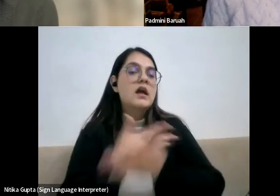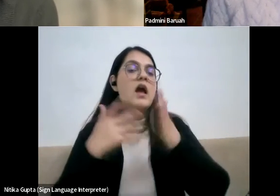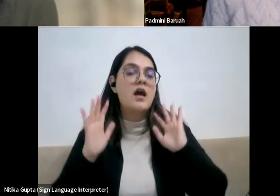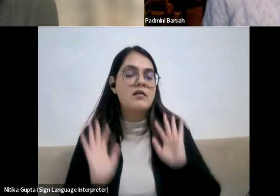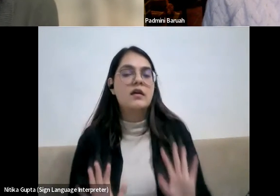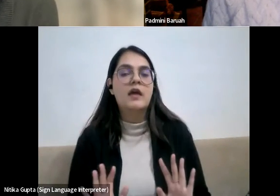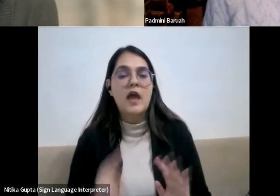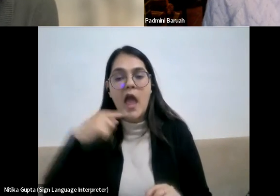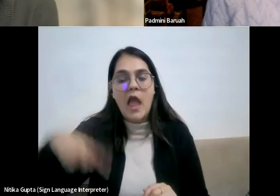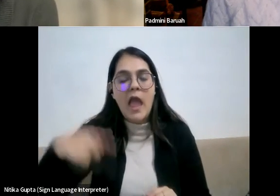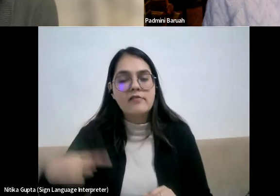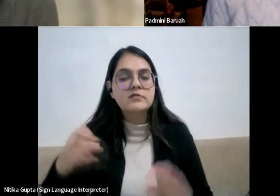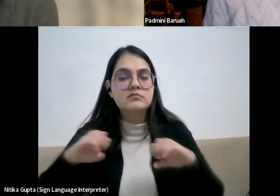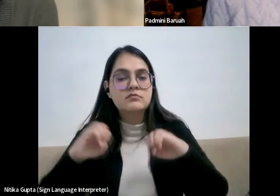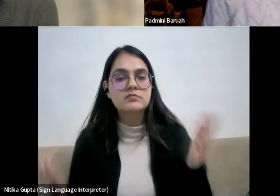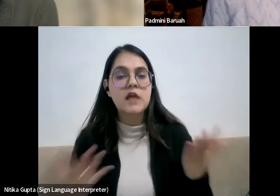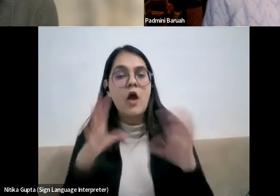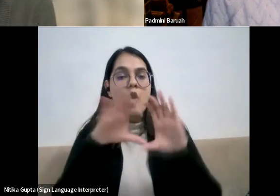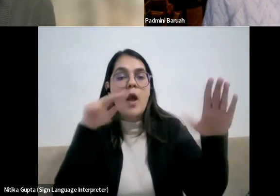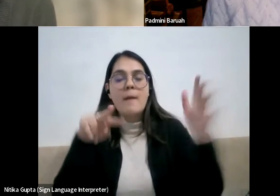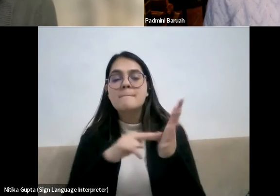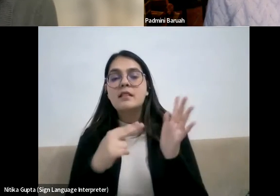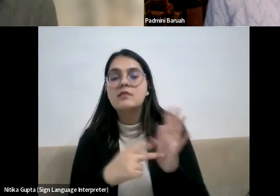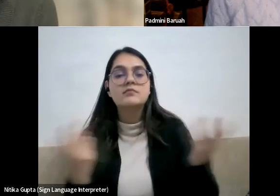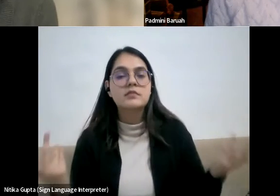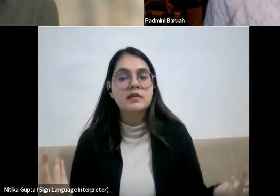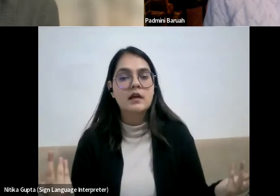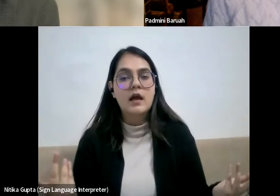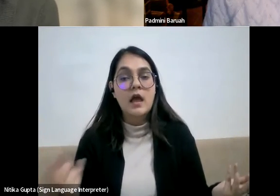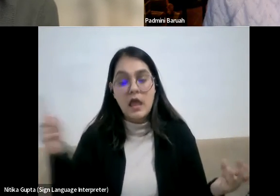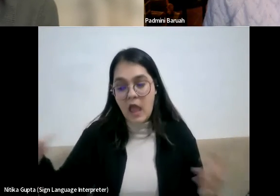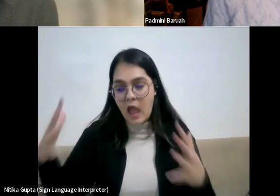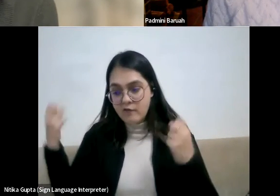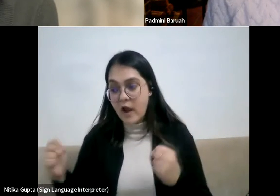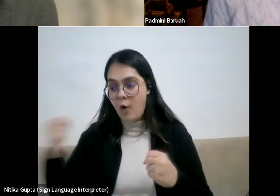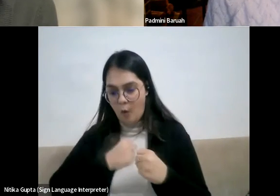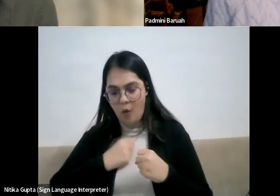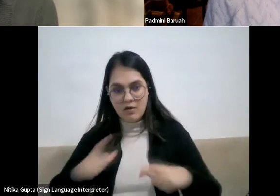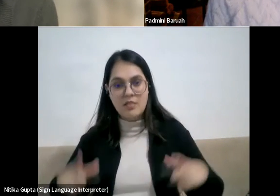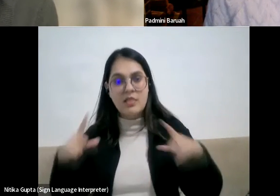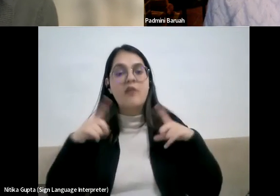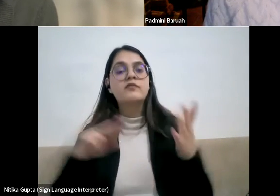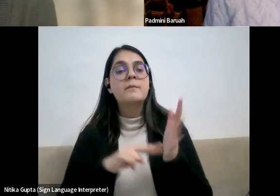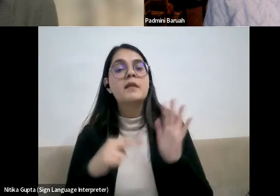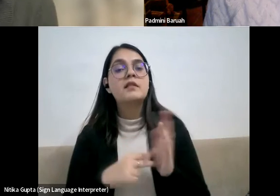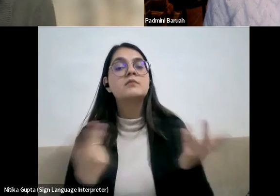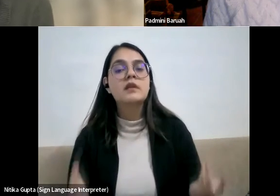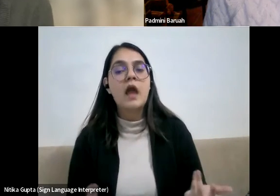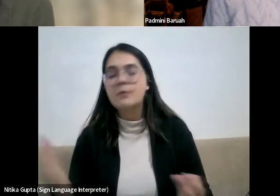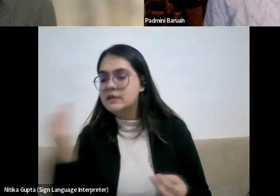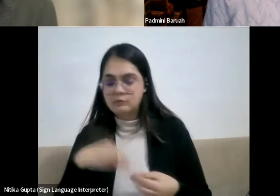daily basis. And in this case, they're trying to find their existence through it. They're trying to look for their citizenship through it, and they're